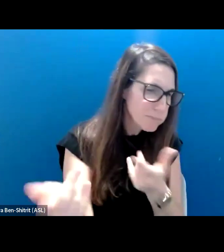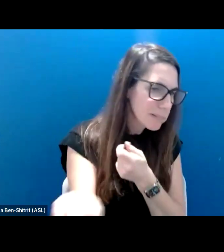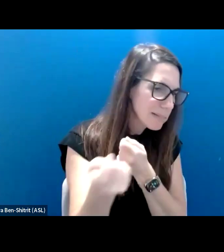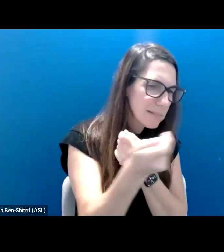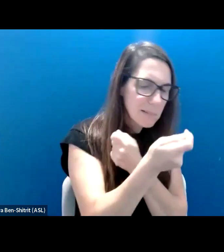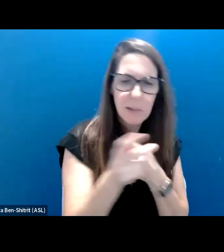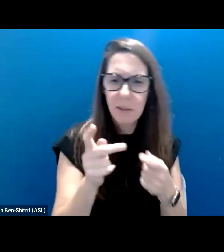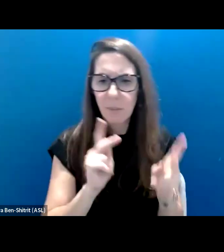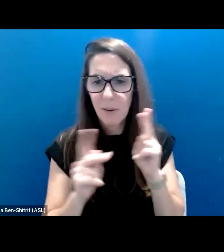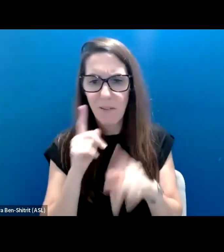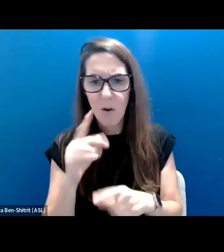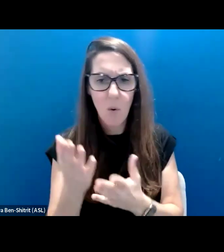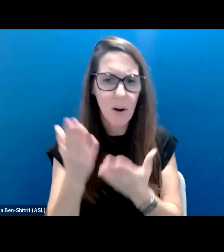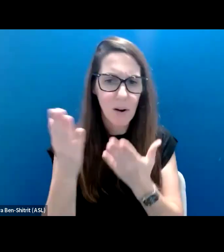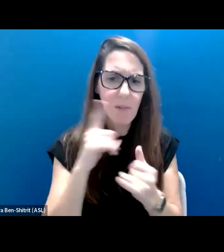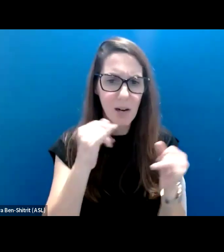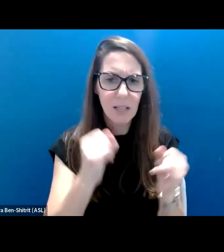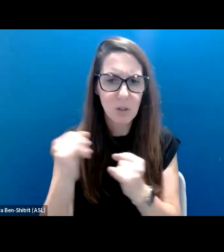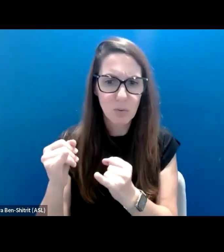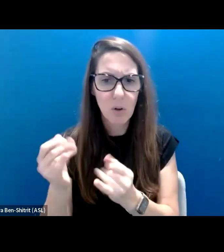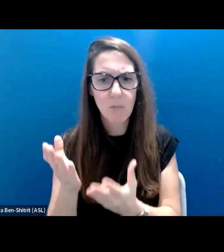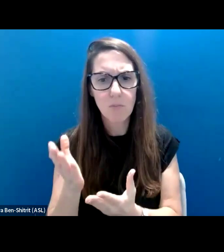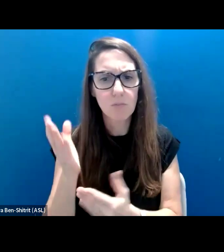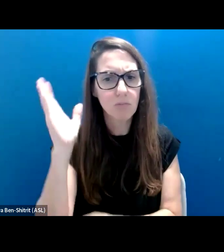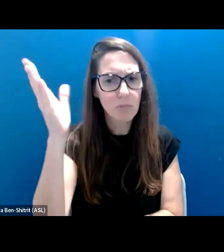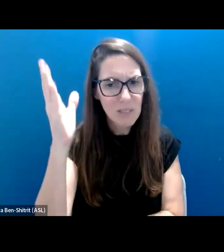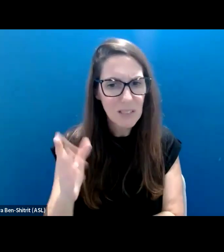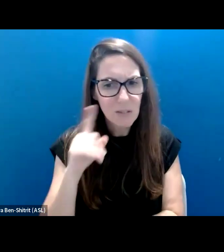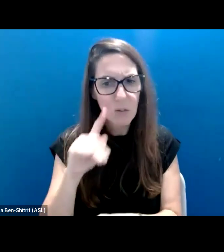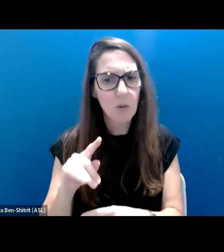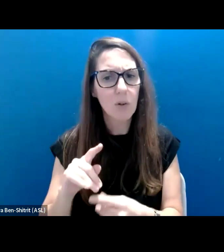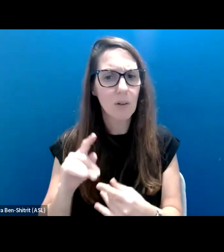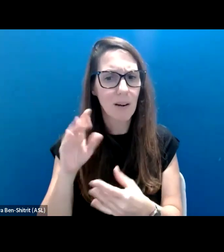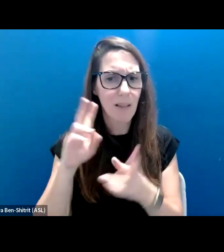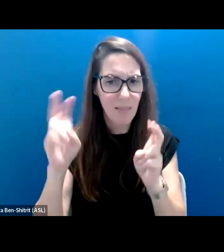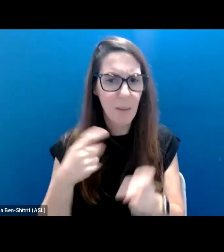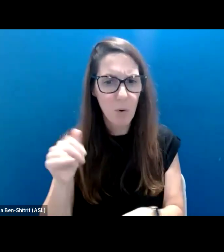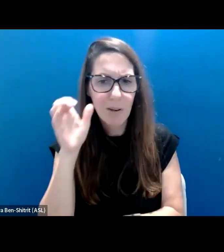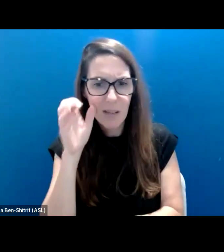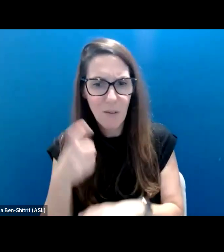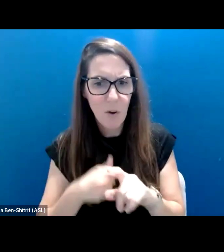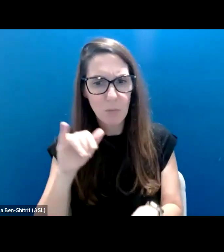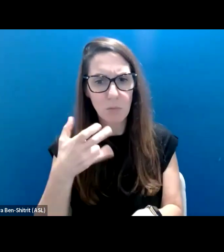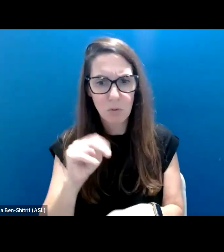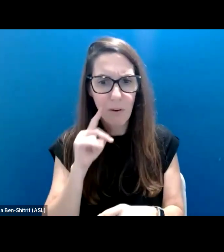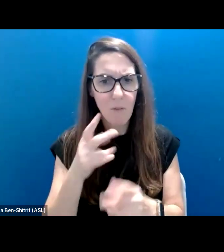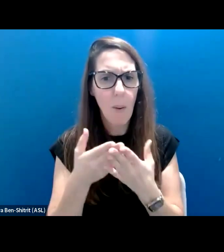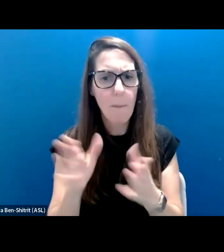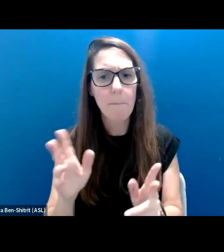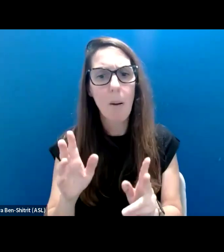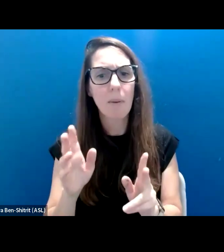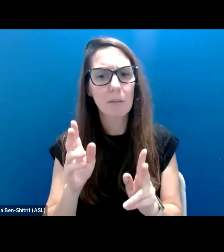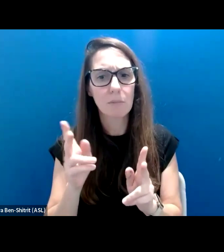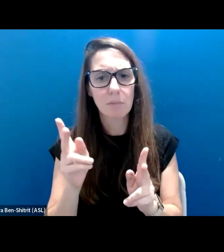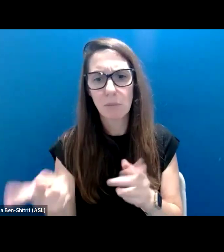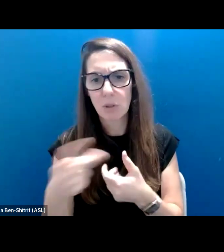for recommendations for individual presenters on themes. Like I'd love to hear from John on public participation from our little group.